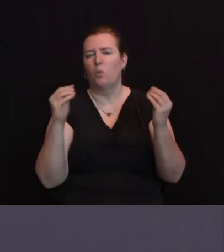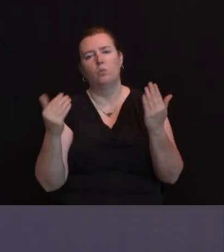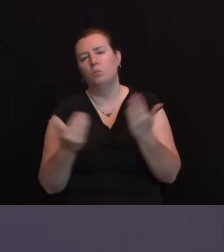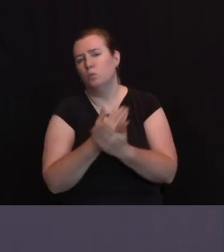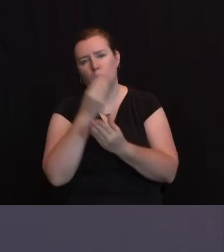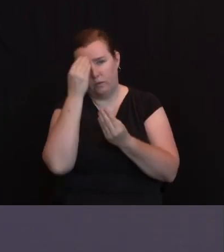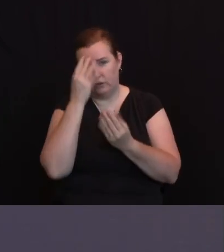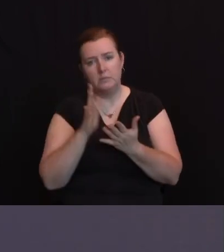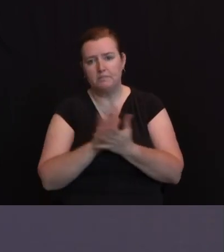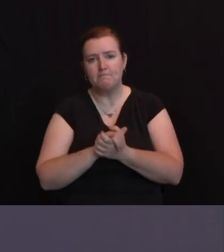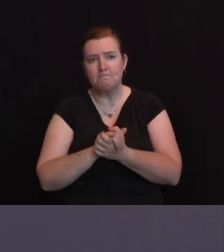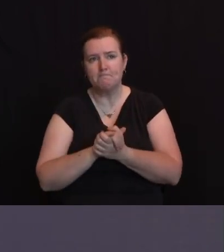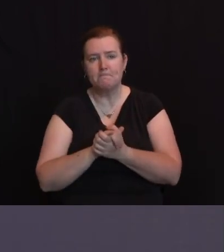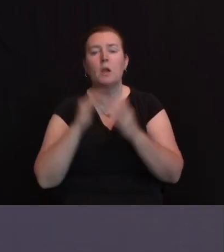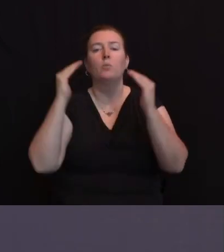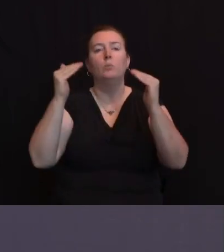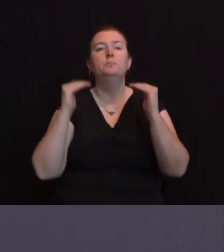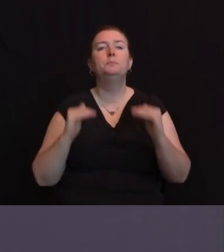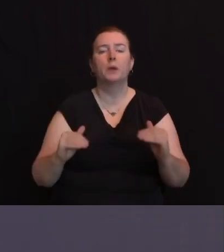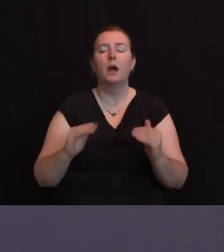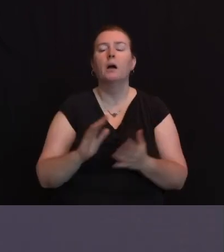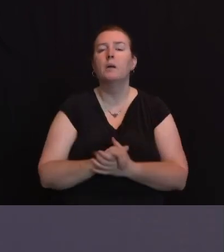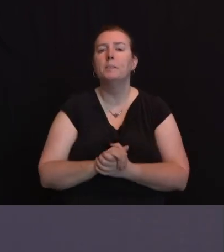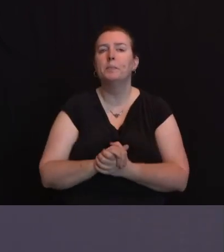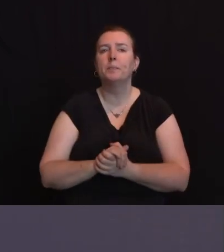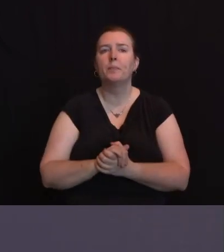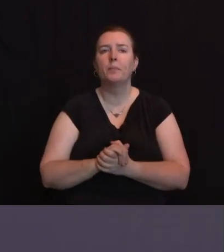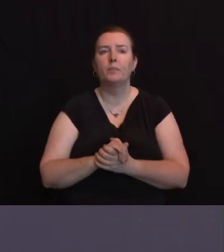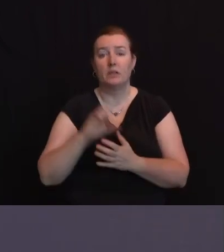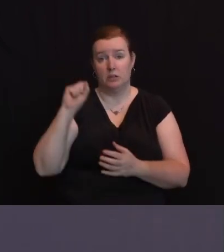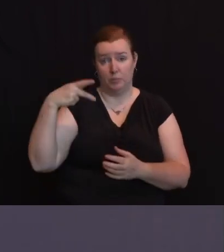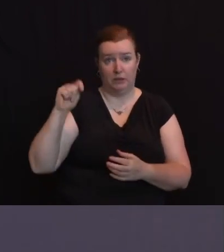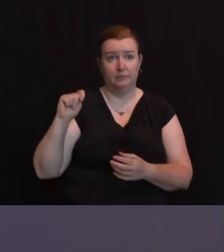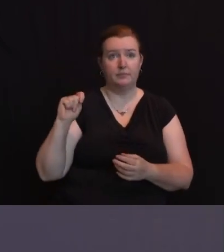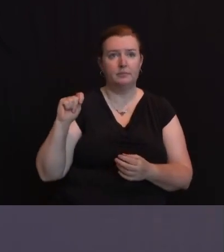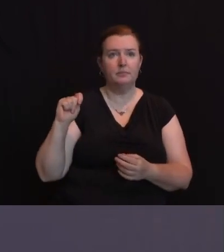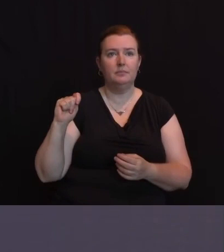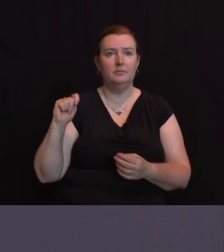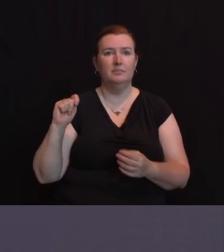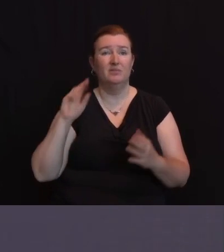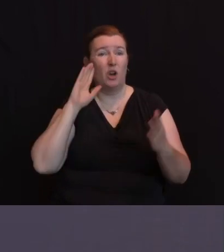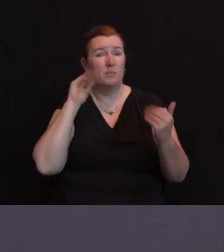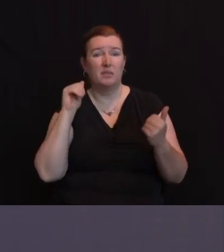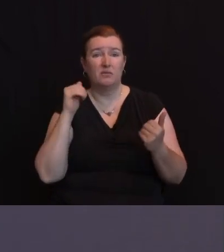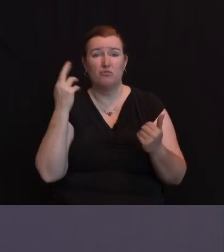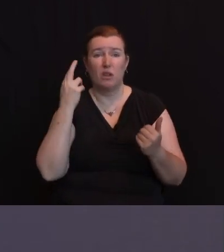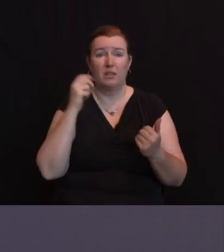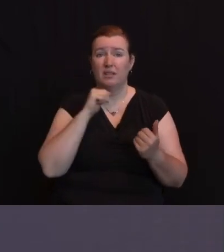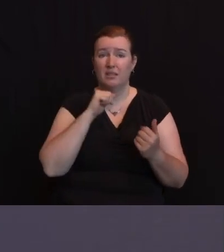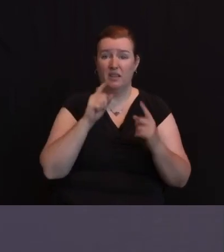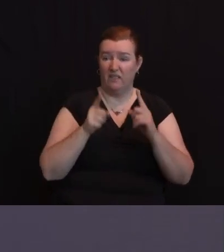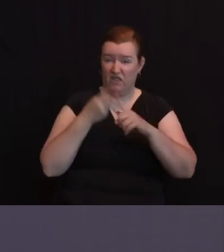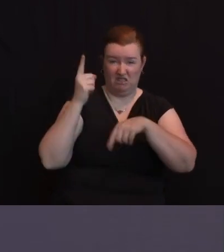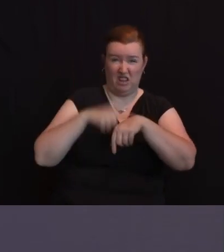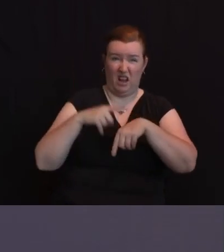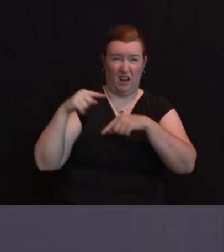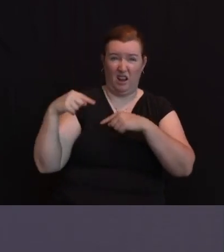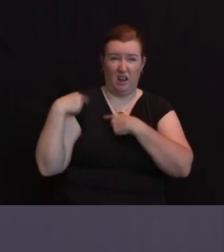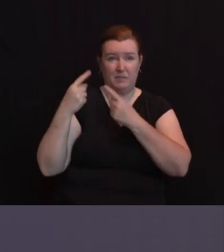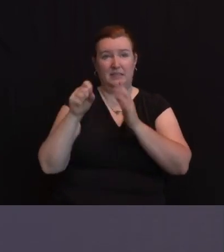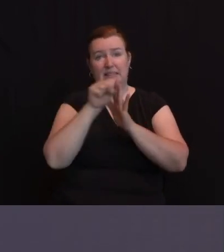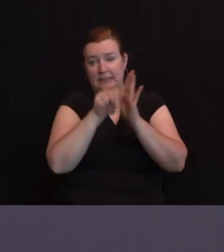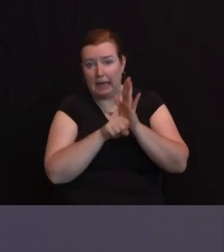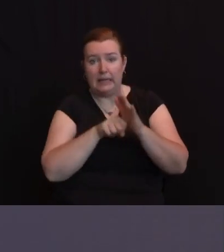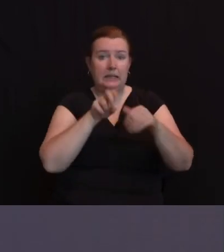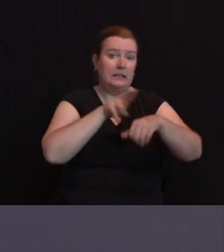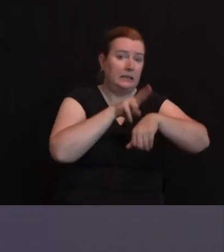sympathy with the supers. I hope they realize that we've never gone through this before as a state or as a nation or as a world.